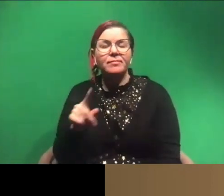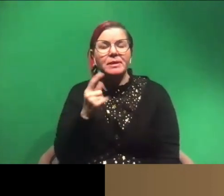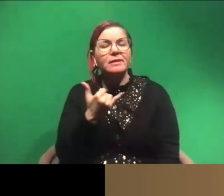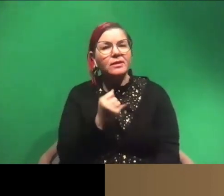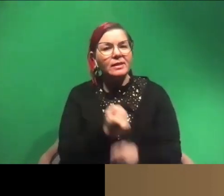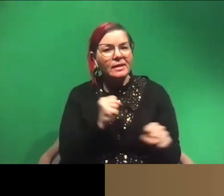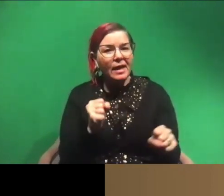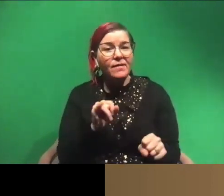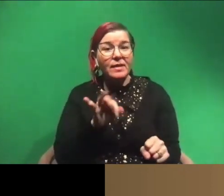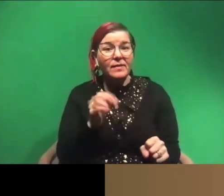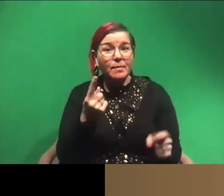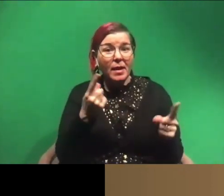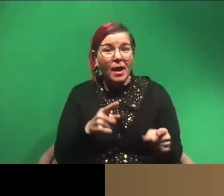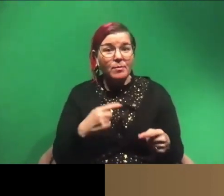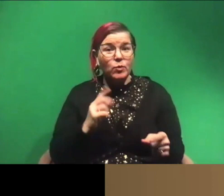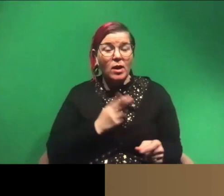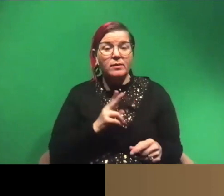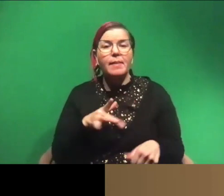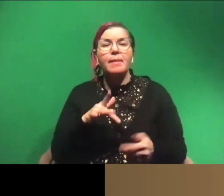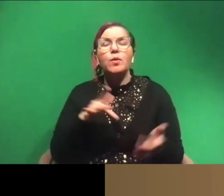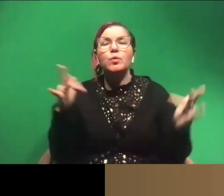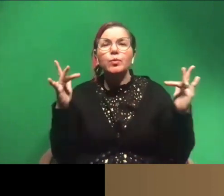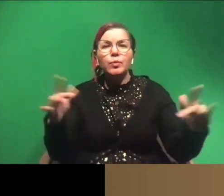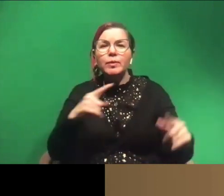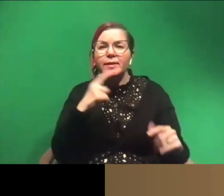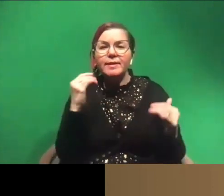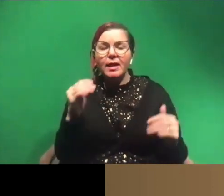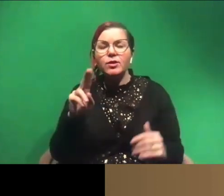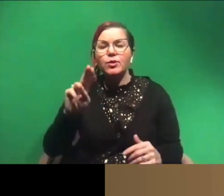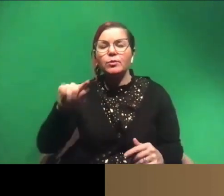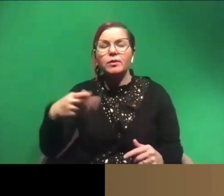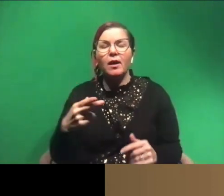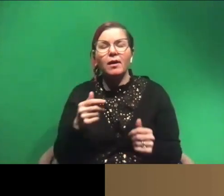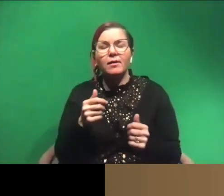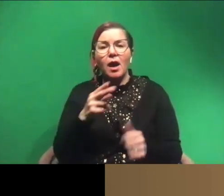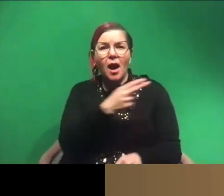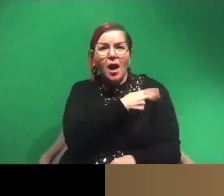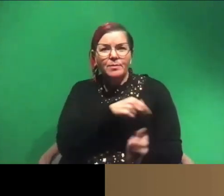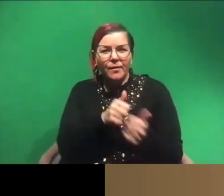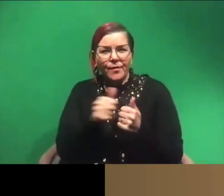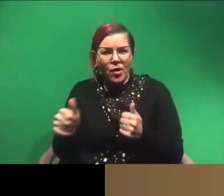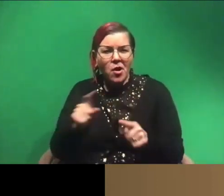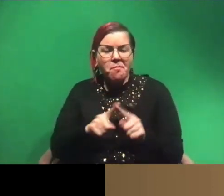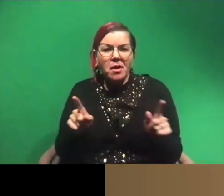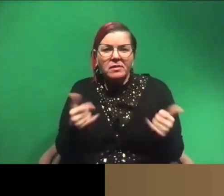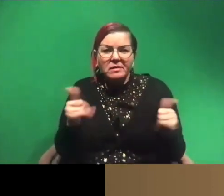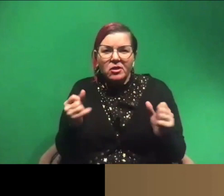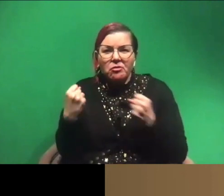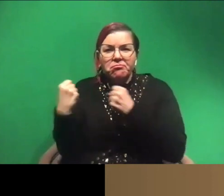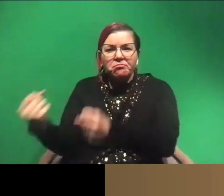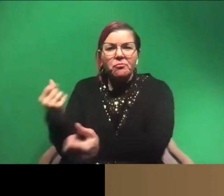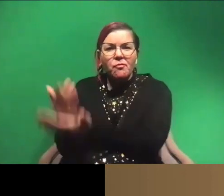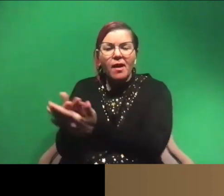if something had happened to us in the middle of the Utah desert, we would have been far from a hospital, but we could have just gotten the car and driven to a